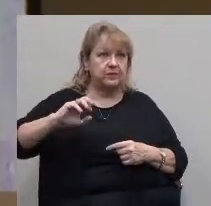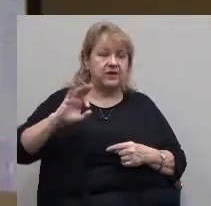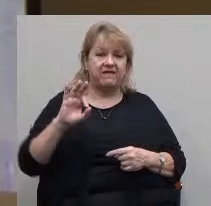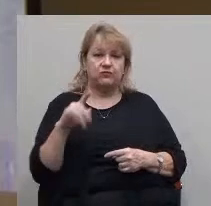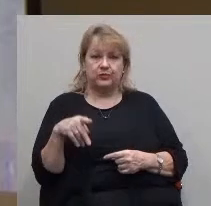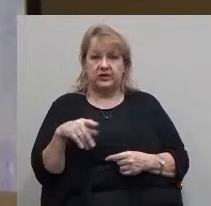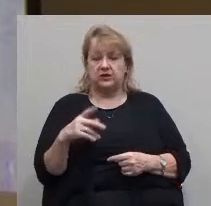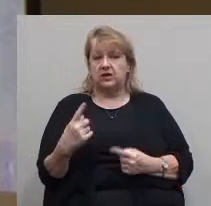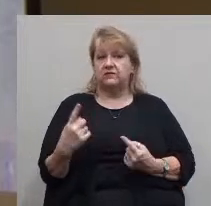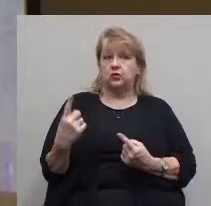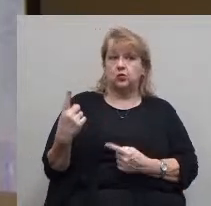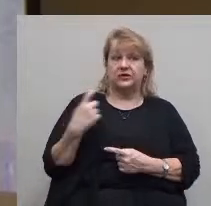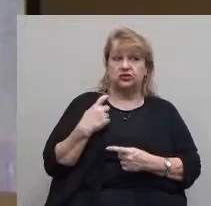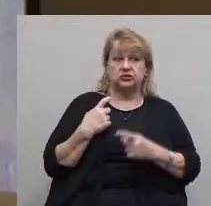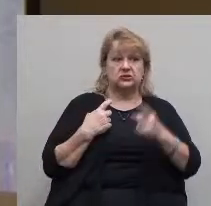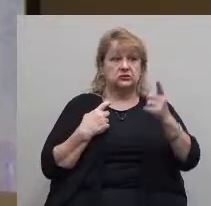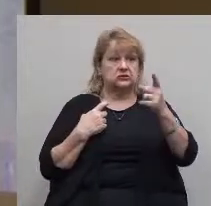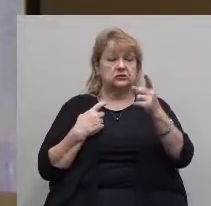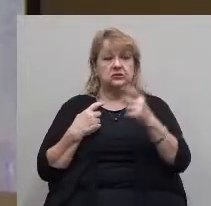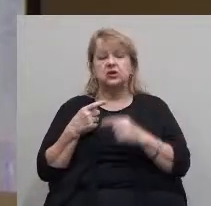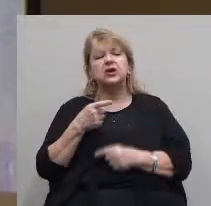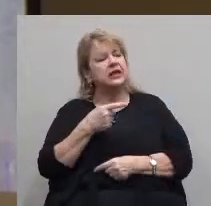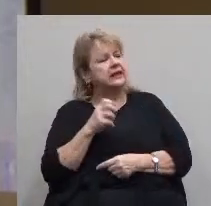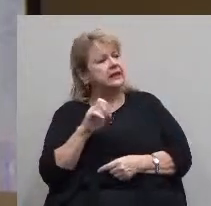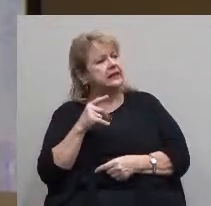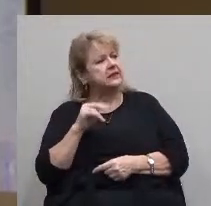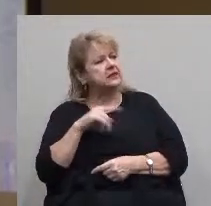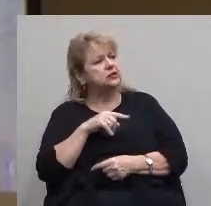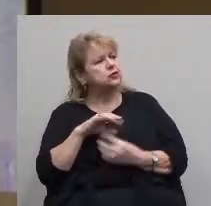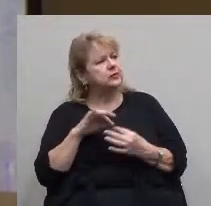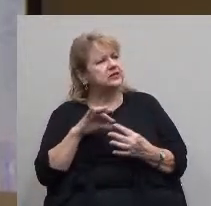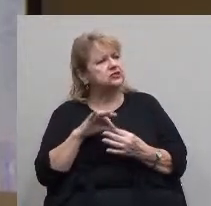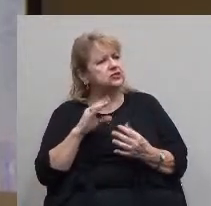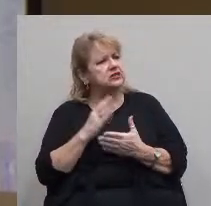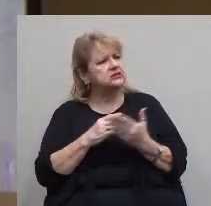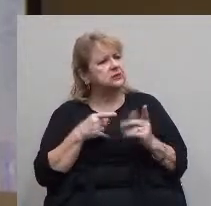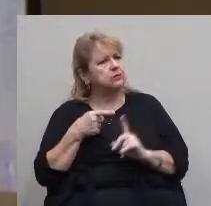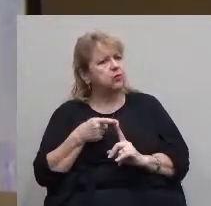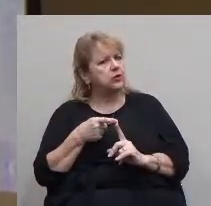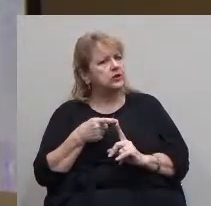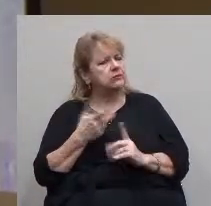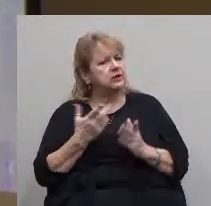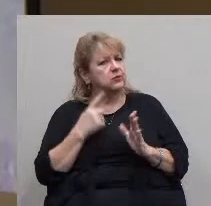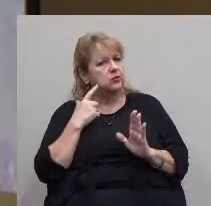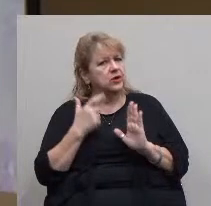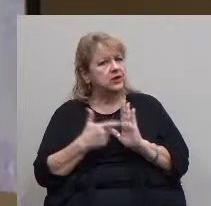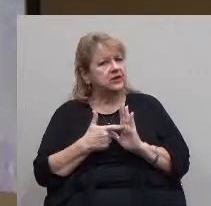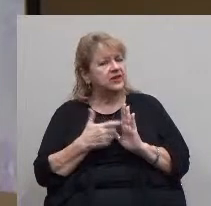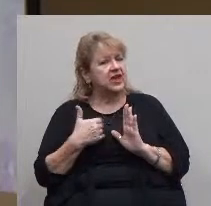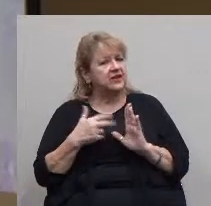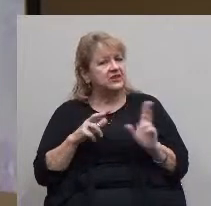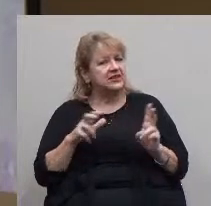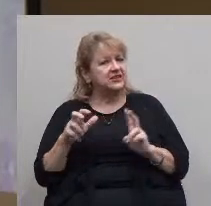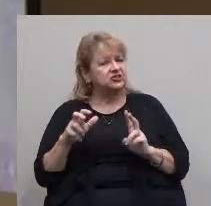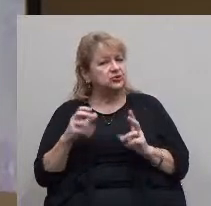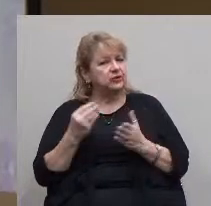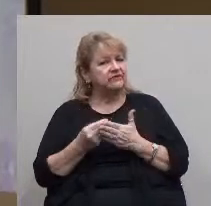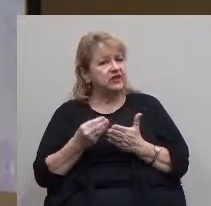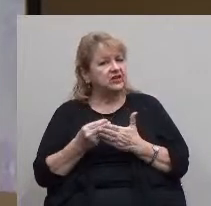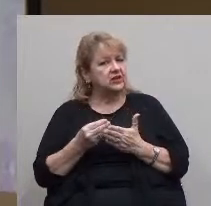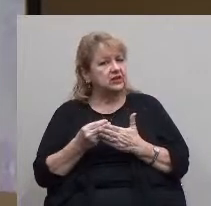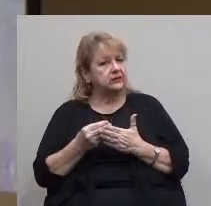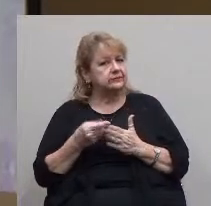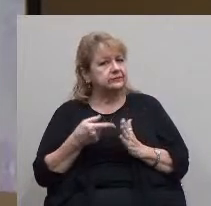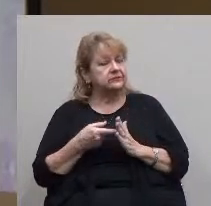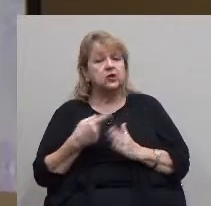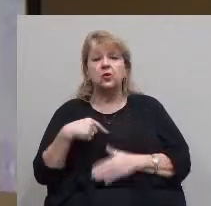Yes, sir. So Ethan, you mentioned at some point they may recognize there's additional funding available. We